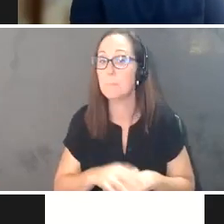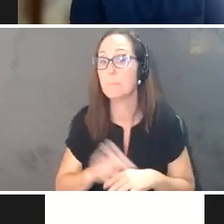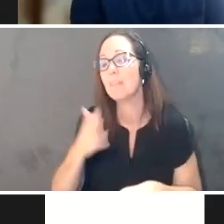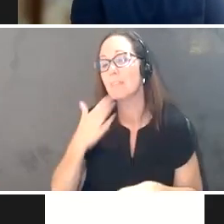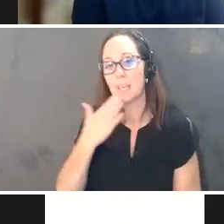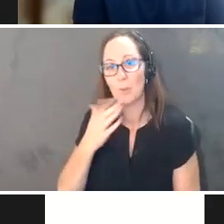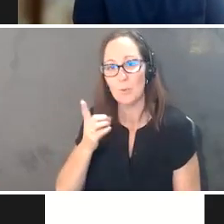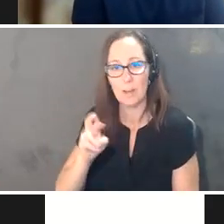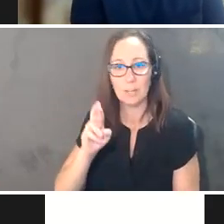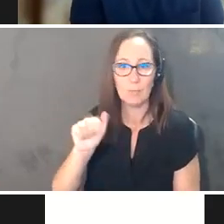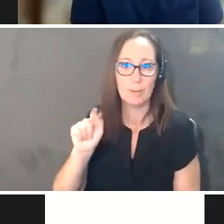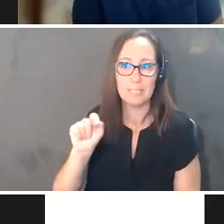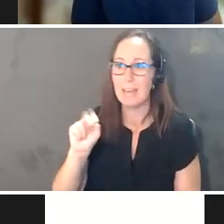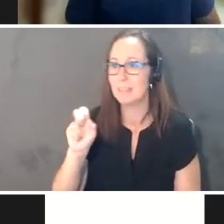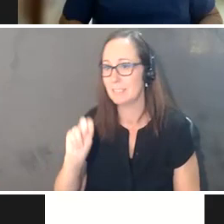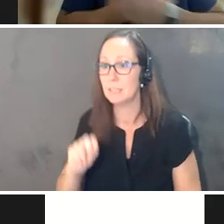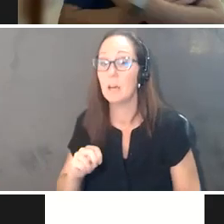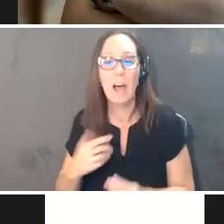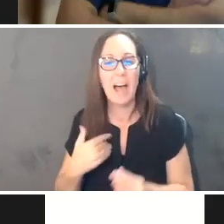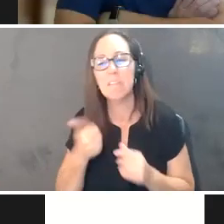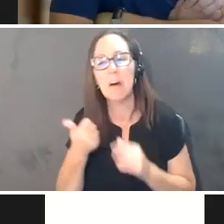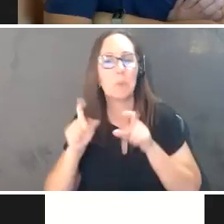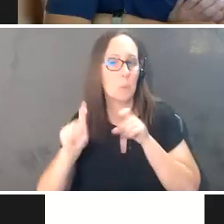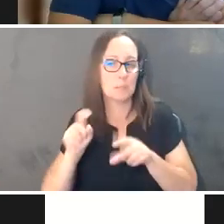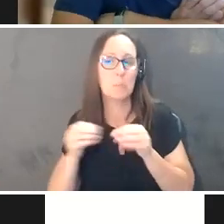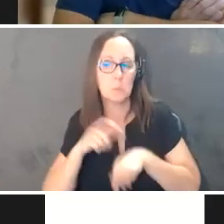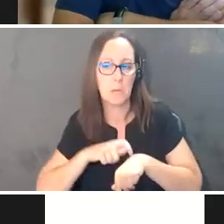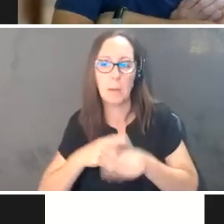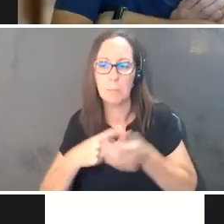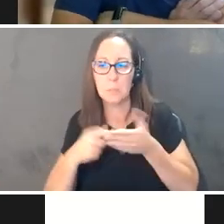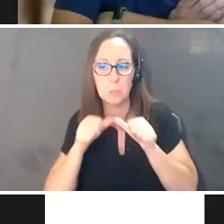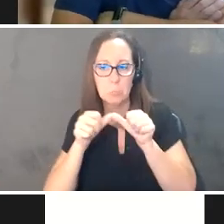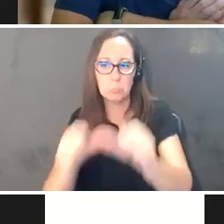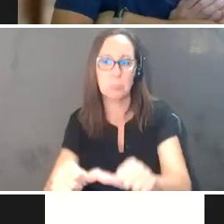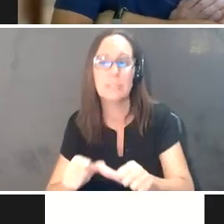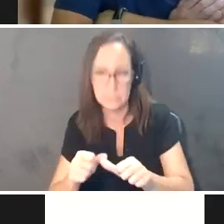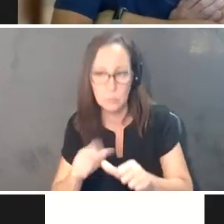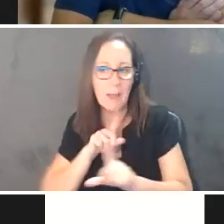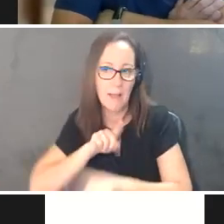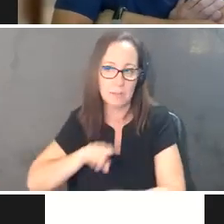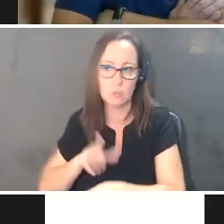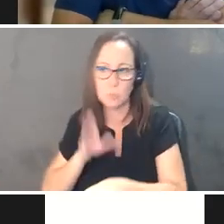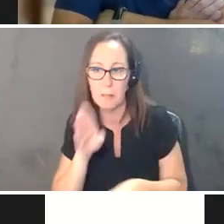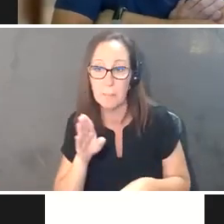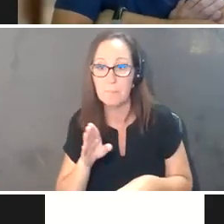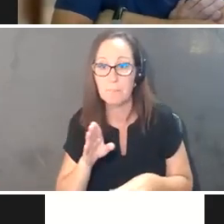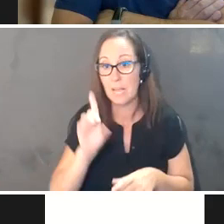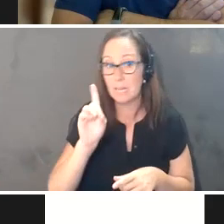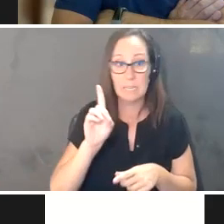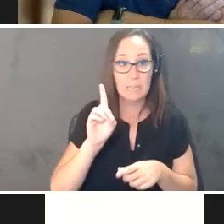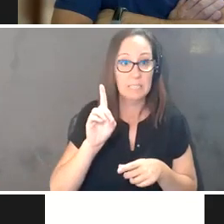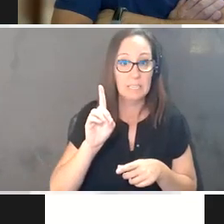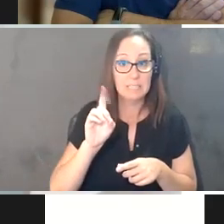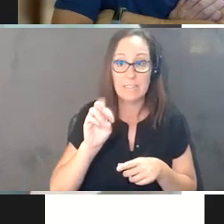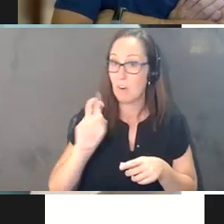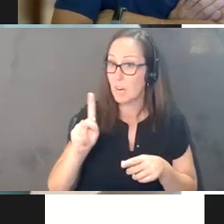I do see additional questions and we'll have some more time to continue on with those. So I'd like Derek to go ahead and go to the next